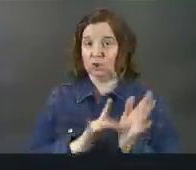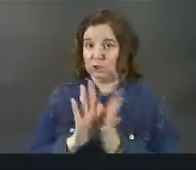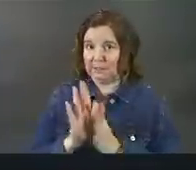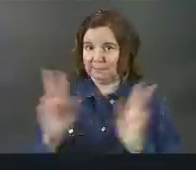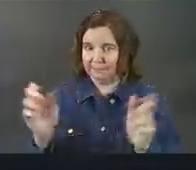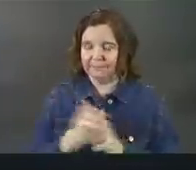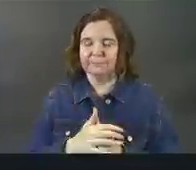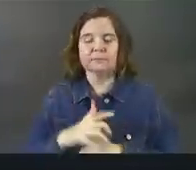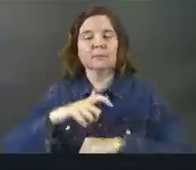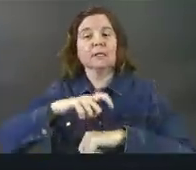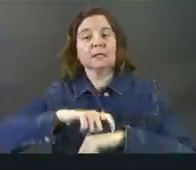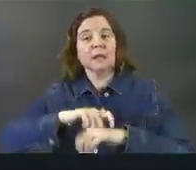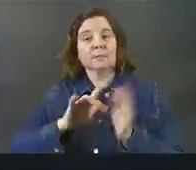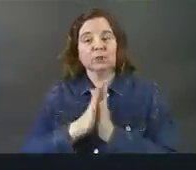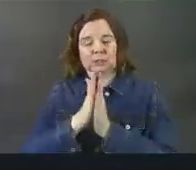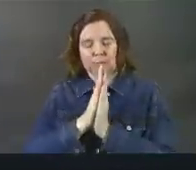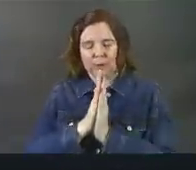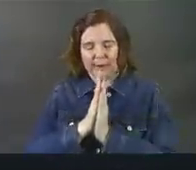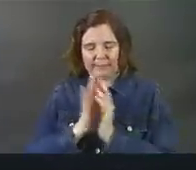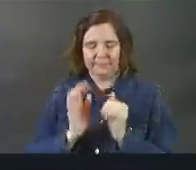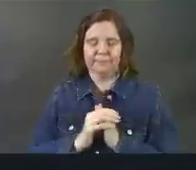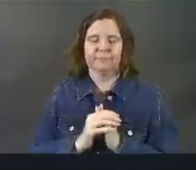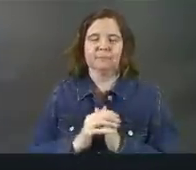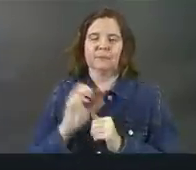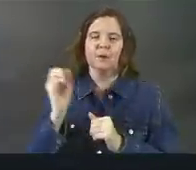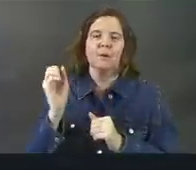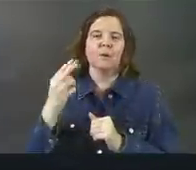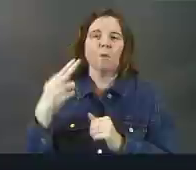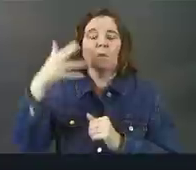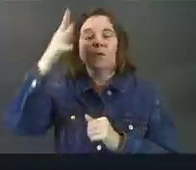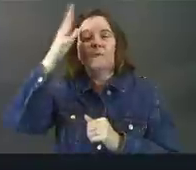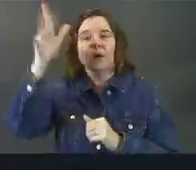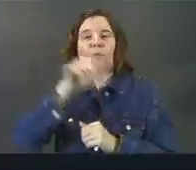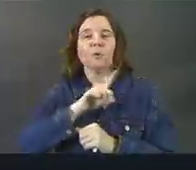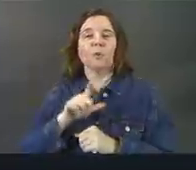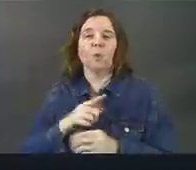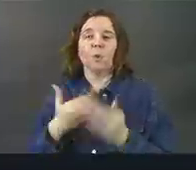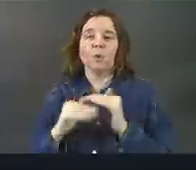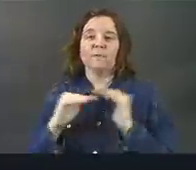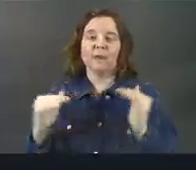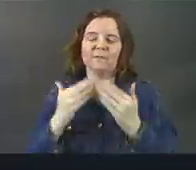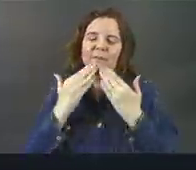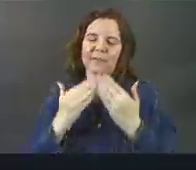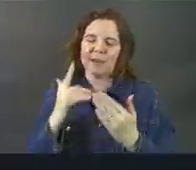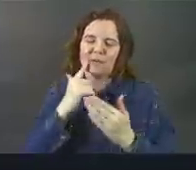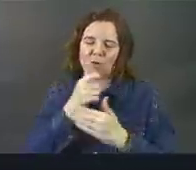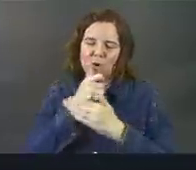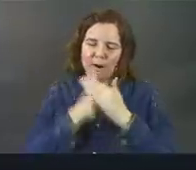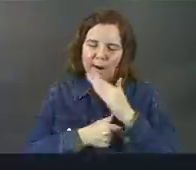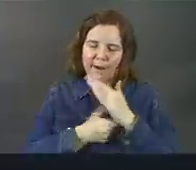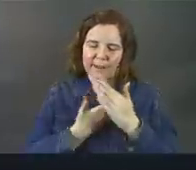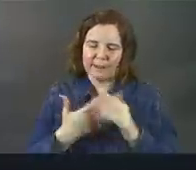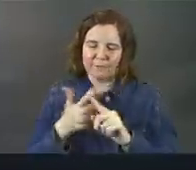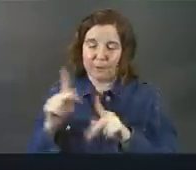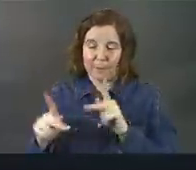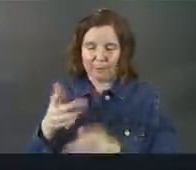Jesus. At that time, Jesus prayed this prayer. O Father, Lord of heaven and earth, thank you for hiding these things from those who think